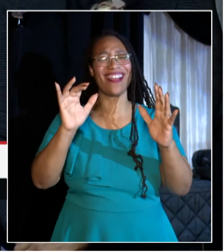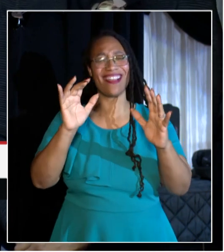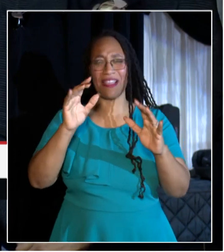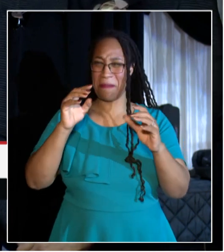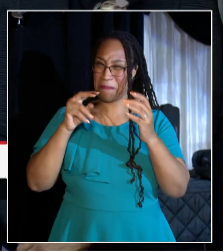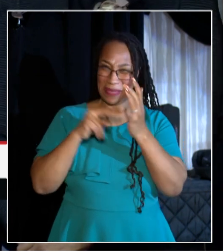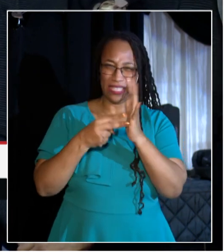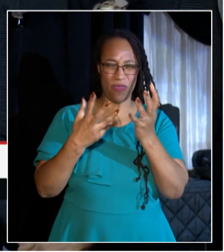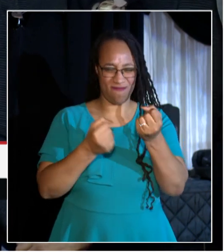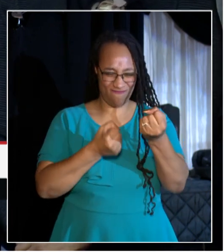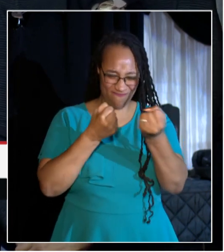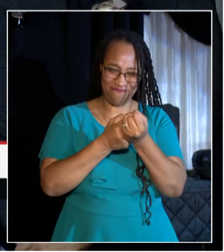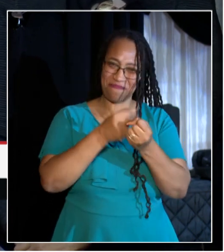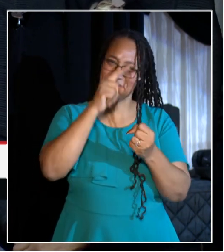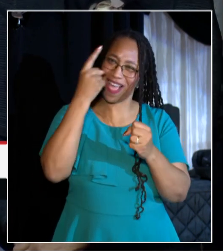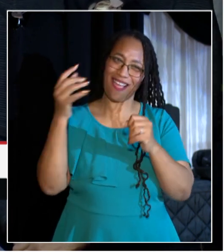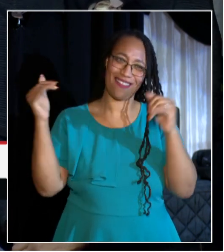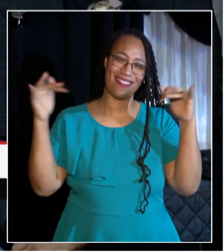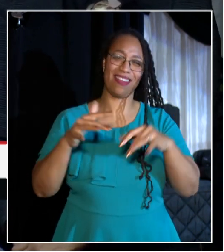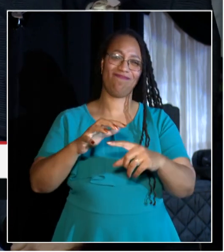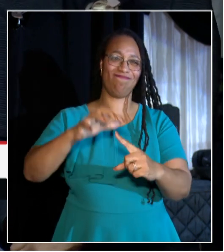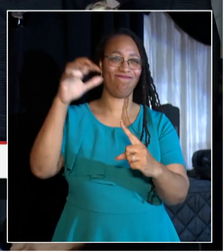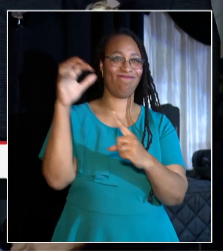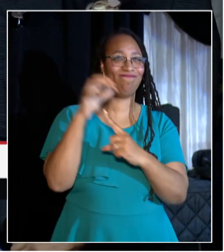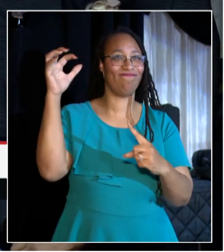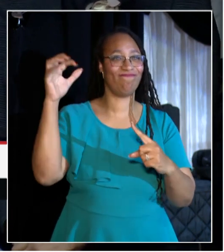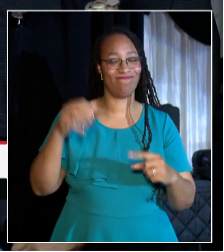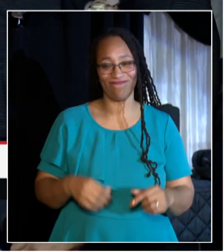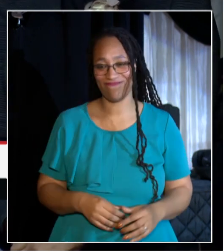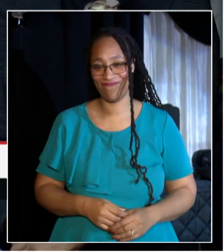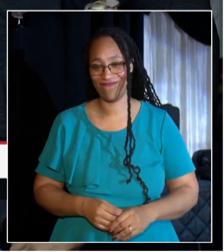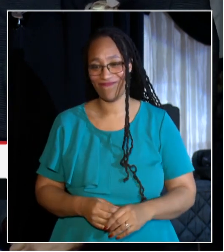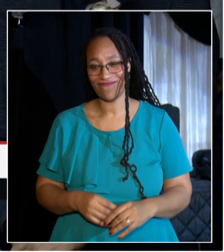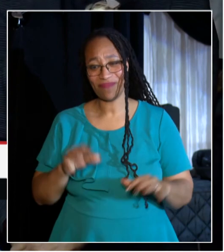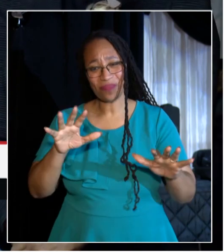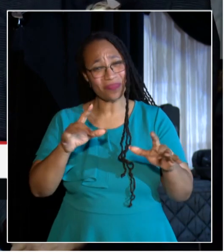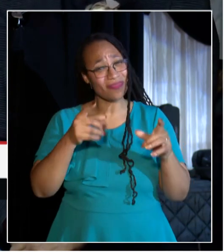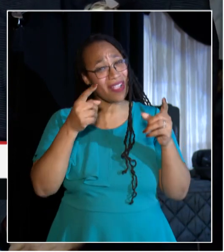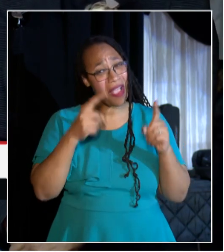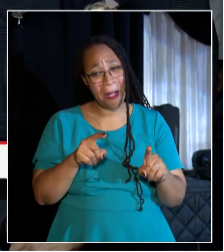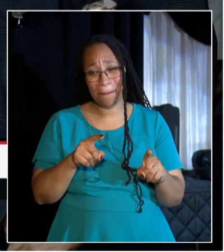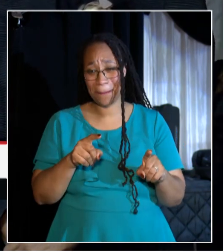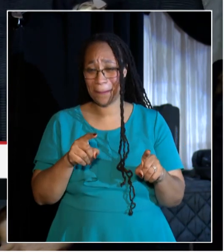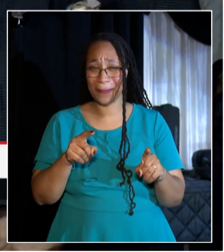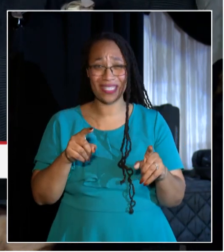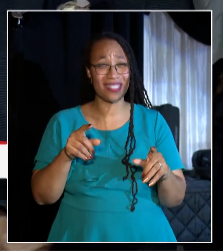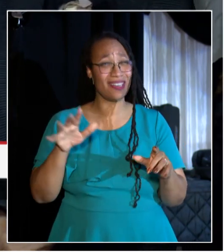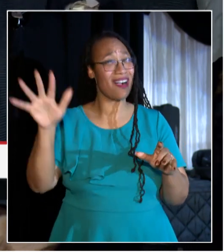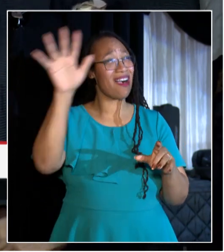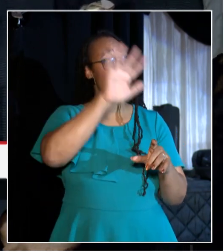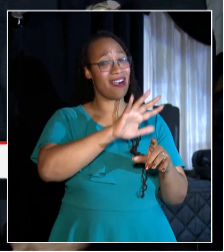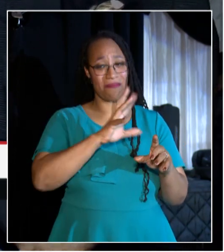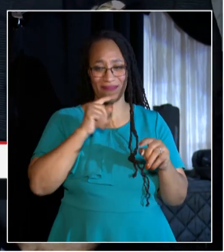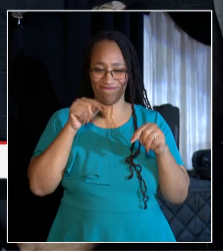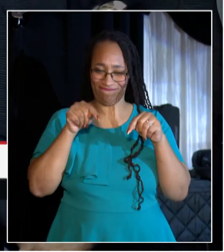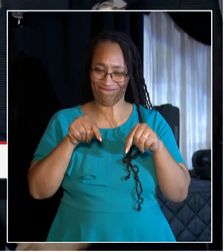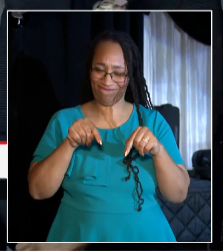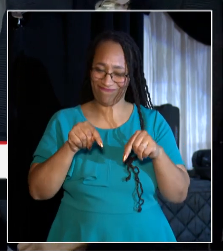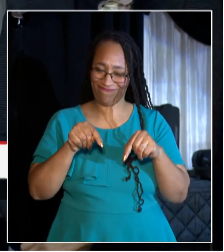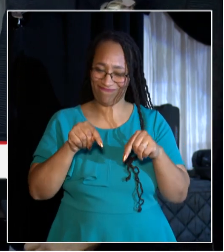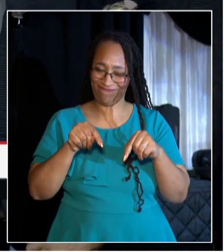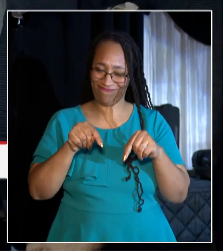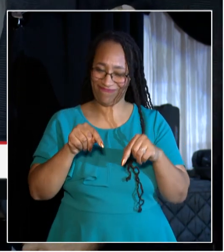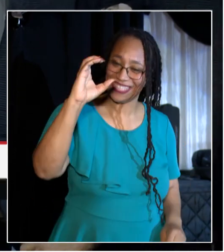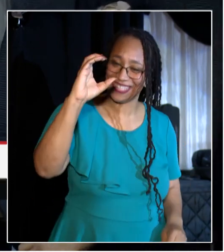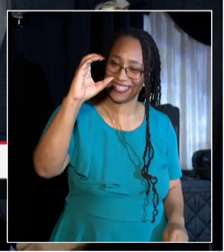our city, specifically downtown. So whether you're at the Kennedy Center for the Alva Ailey Dance Theater, the Temptations Ain't Too